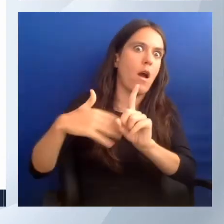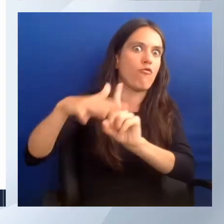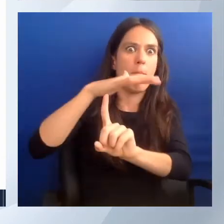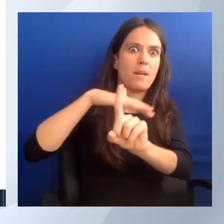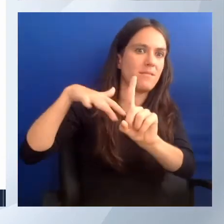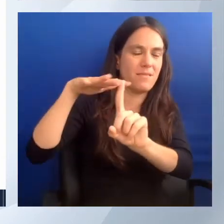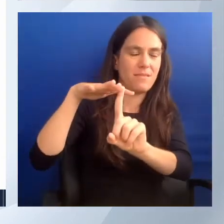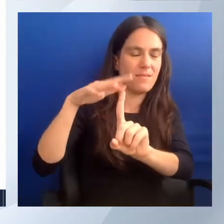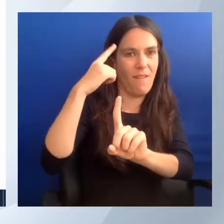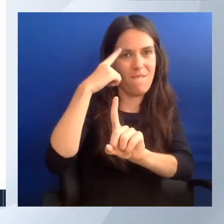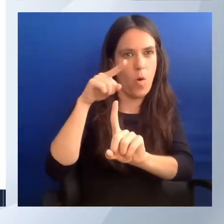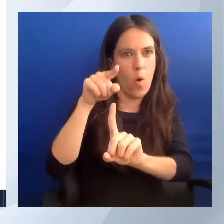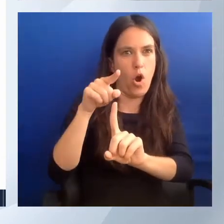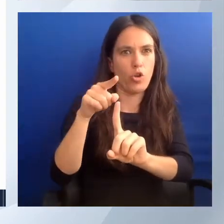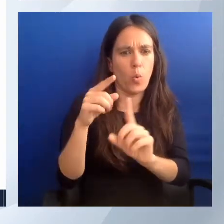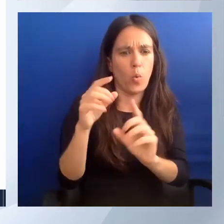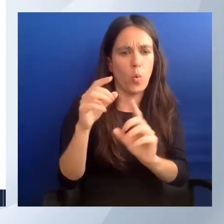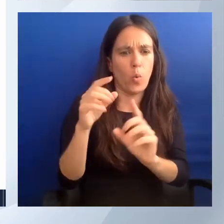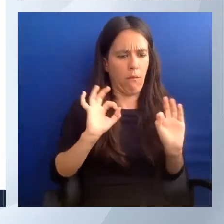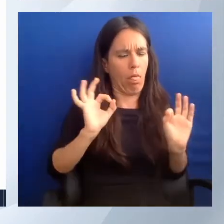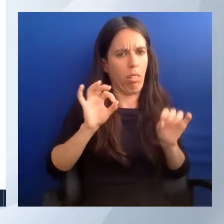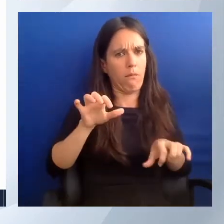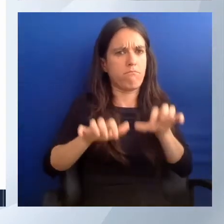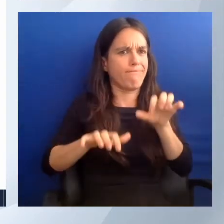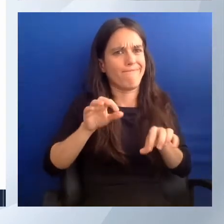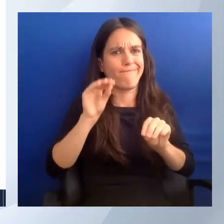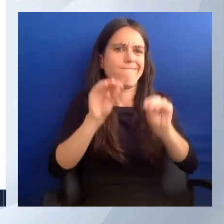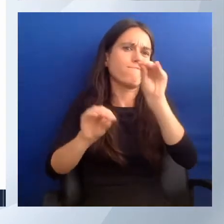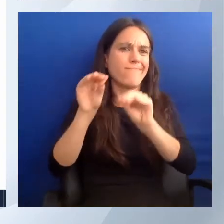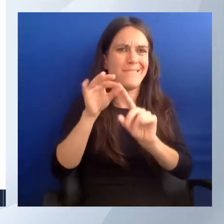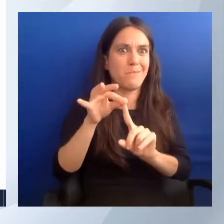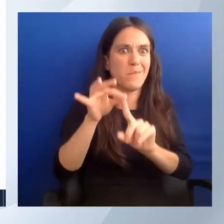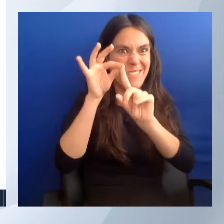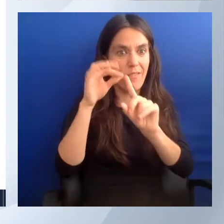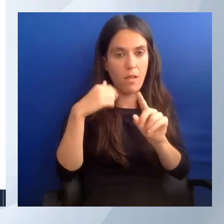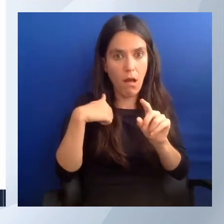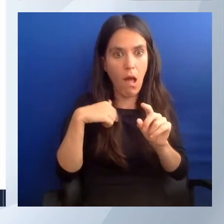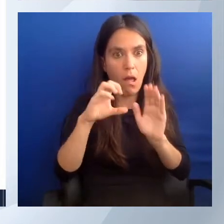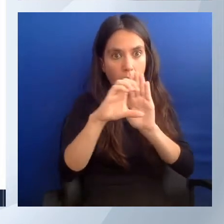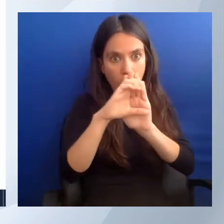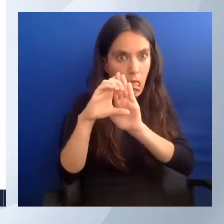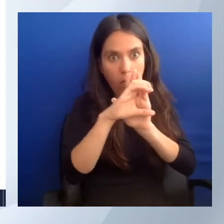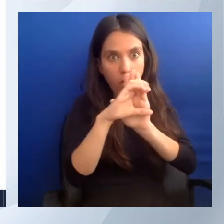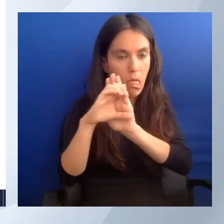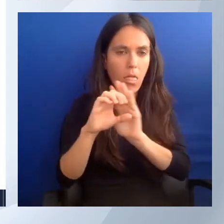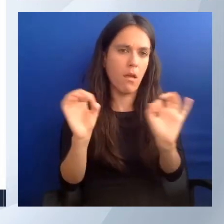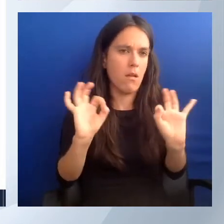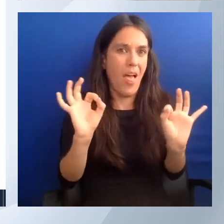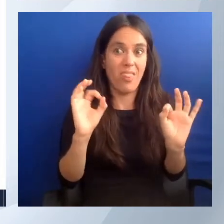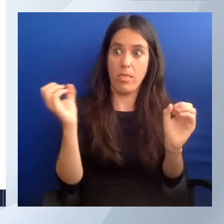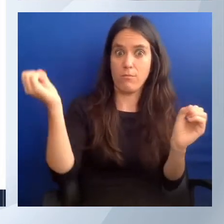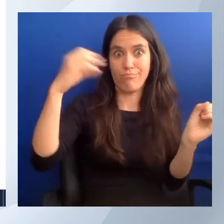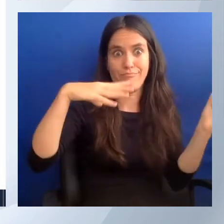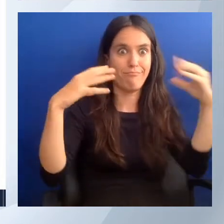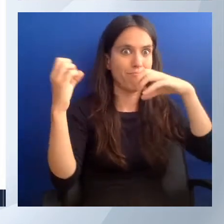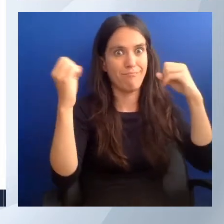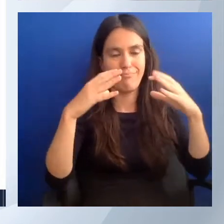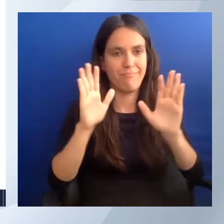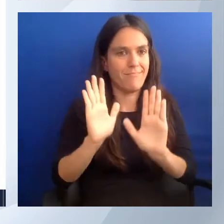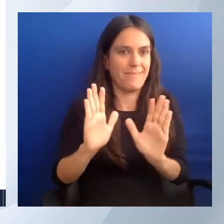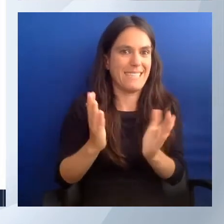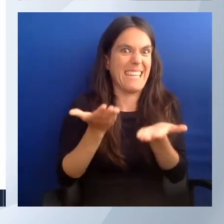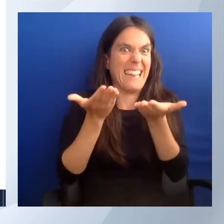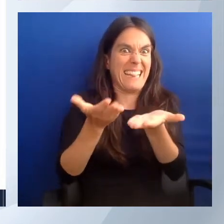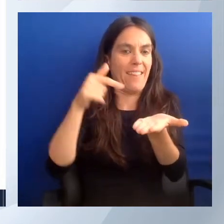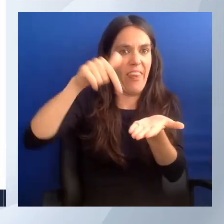without you having to specify anything for it. So that's all things that you get out of the box if you're using the static